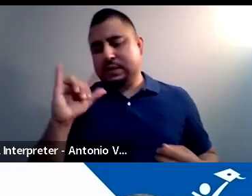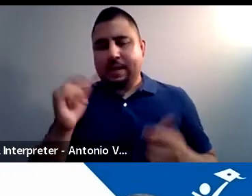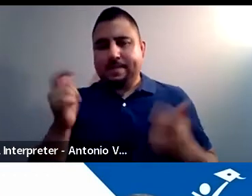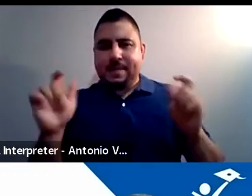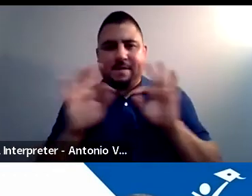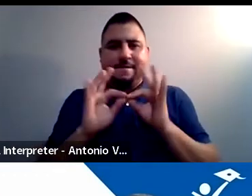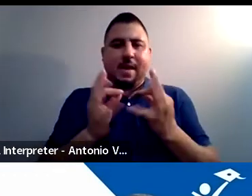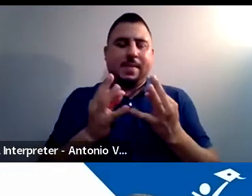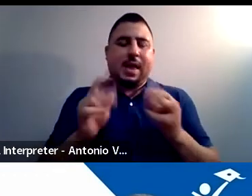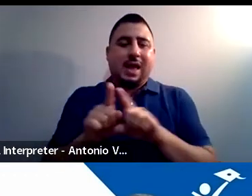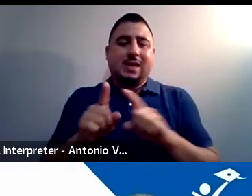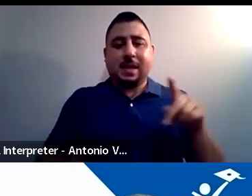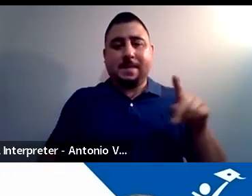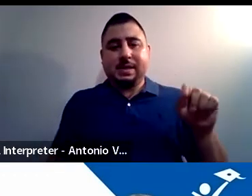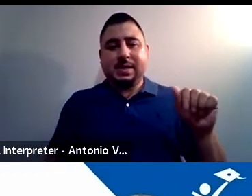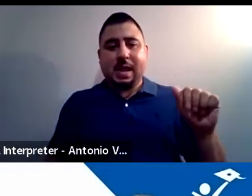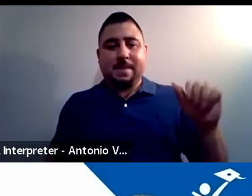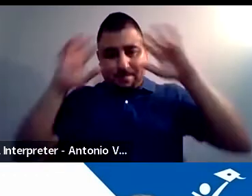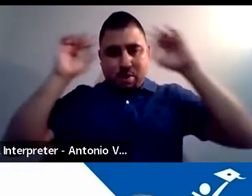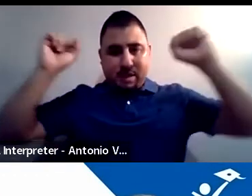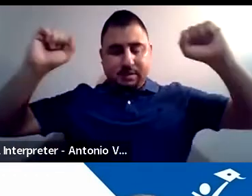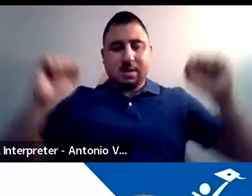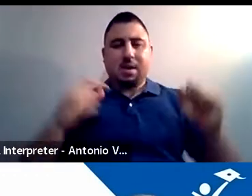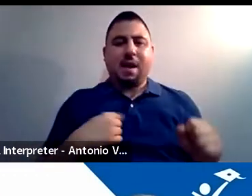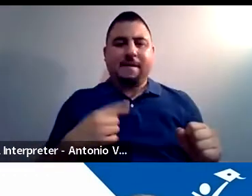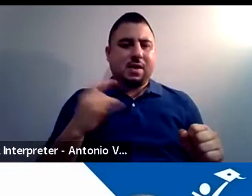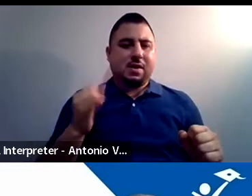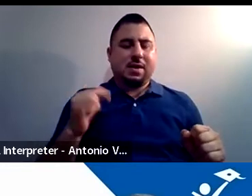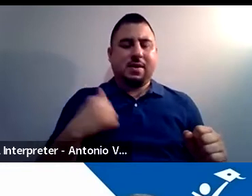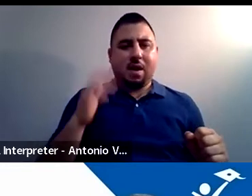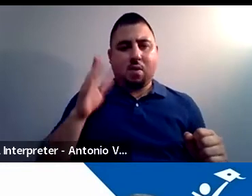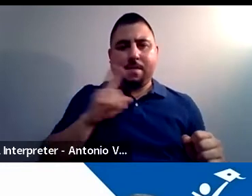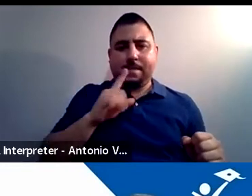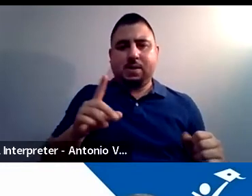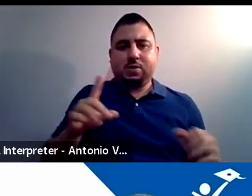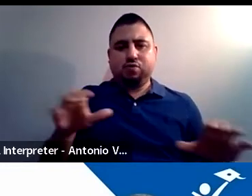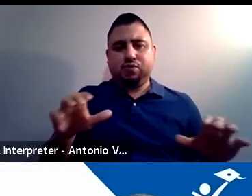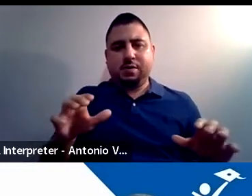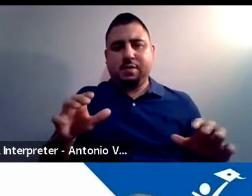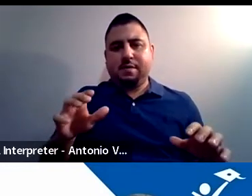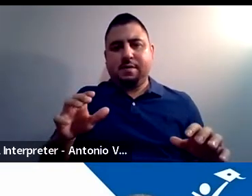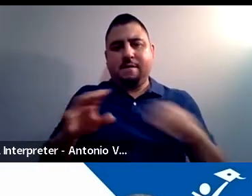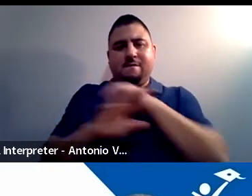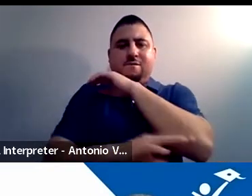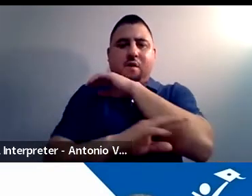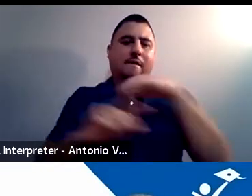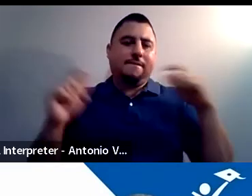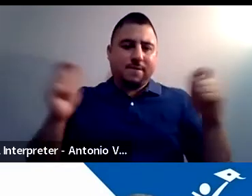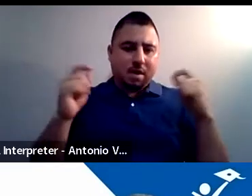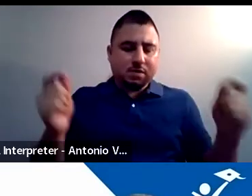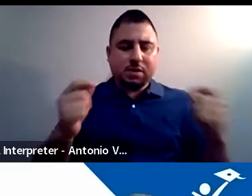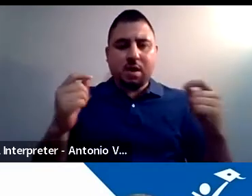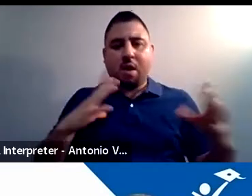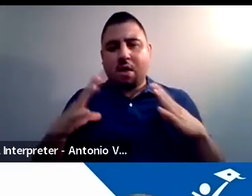family. And as a PTA president, you know, I think that I would be doing fall festivals and